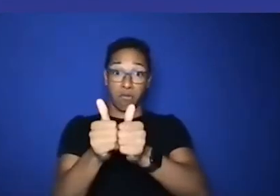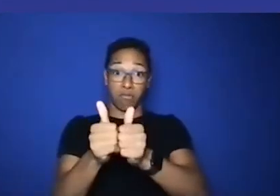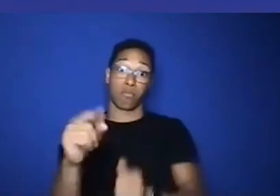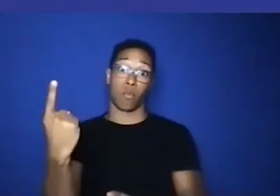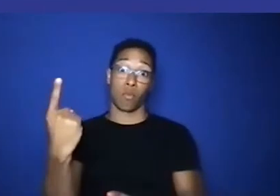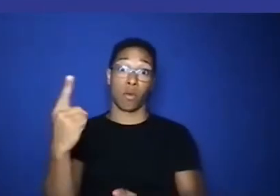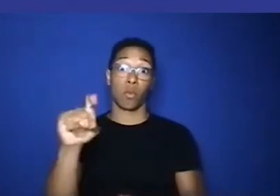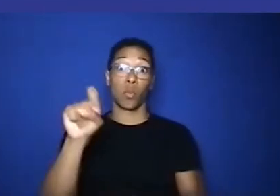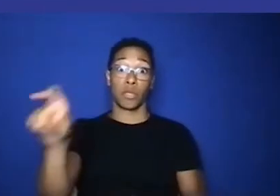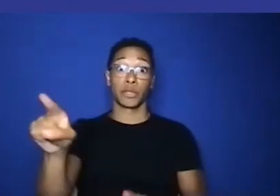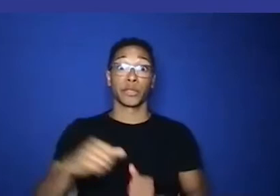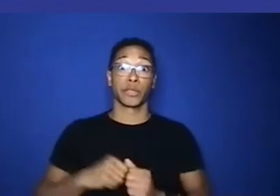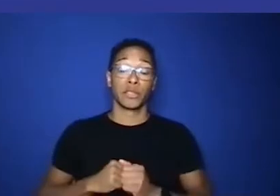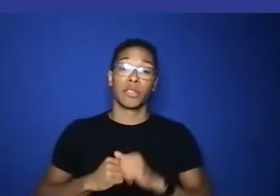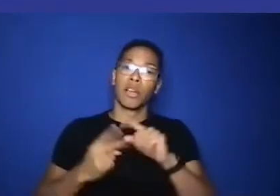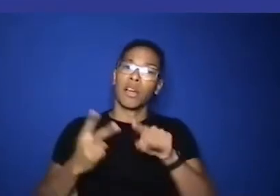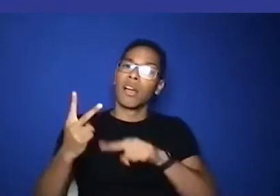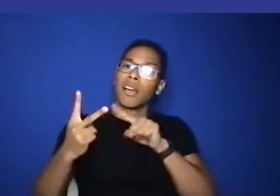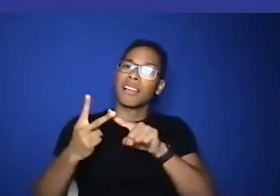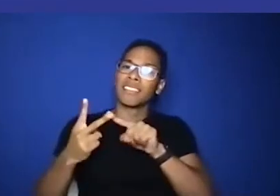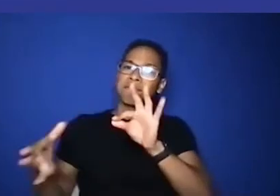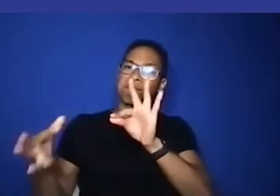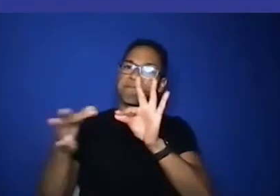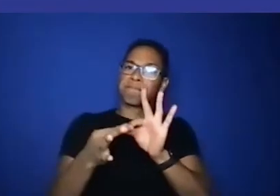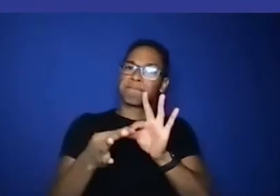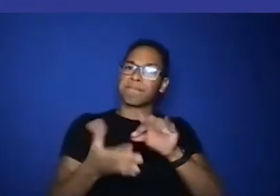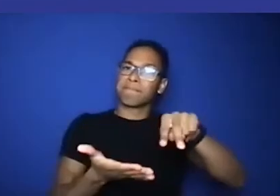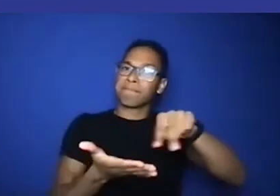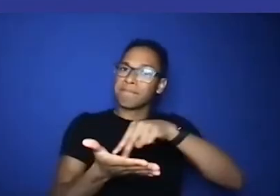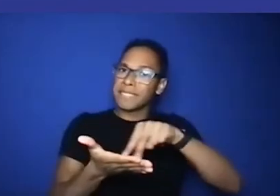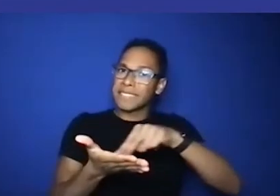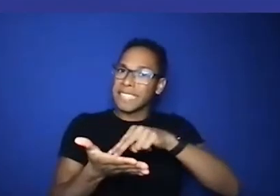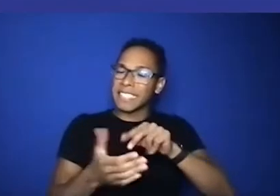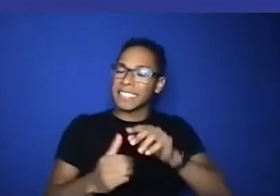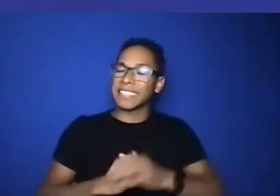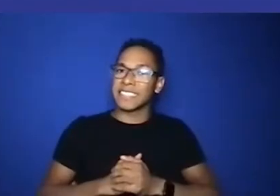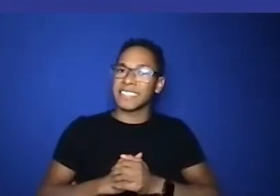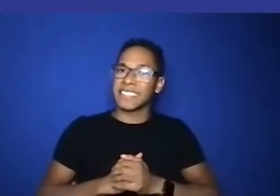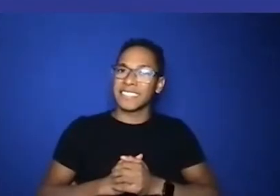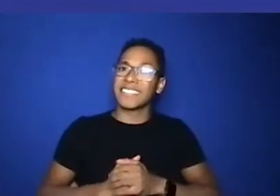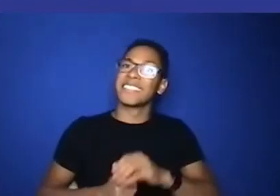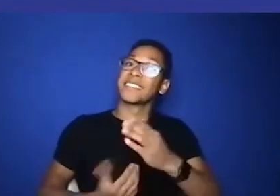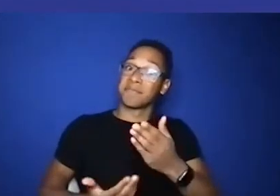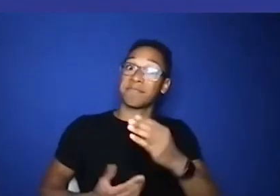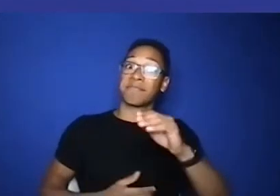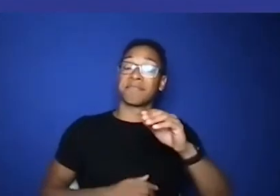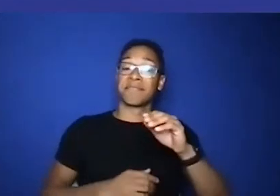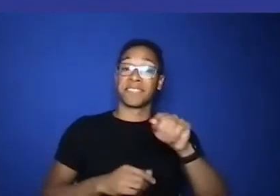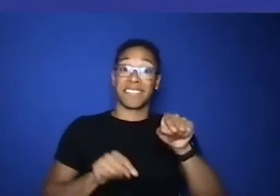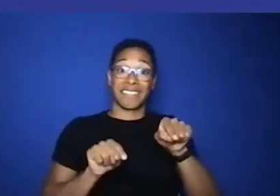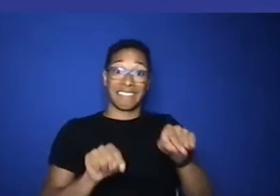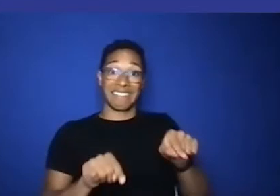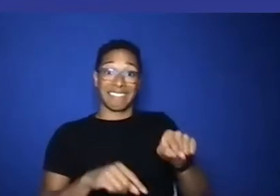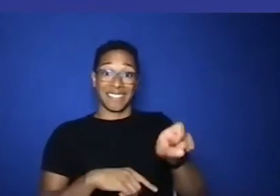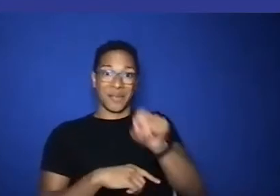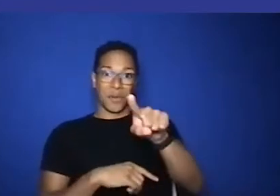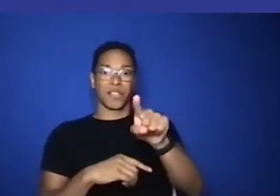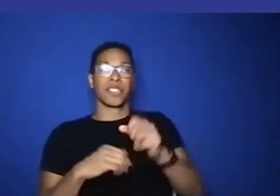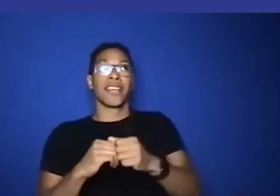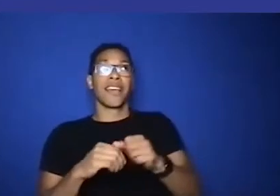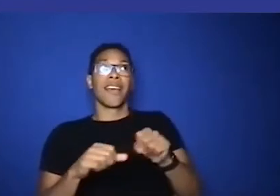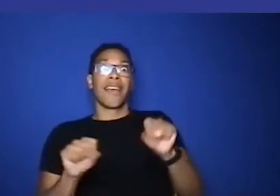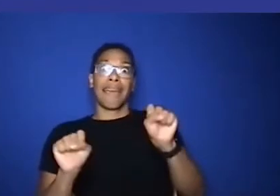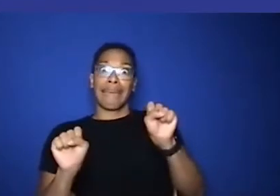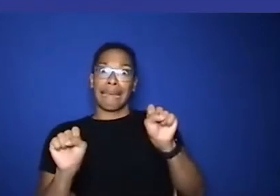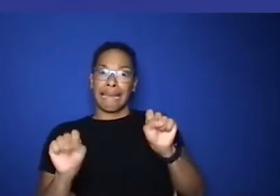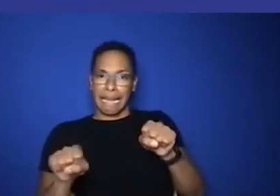dance context, and like, I love this question, Jane. Can archive be a place?